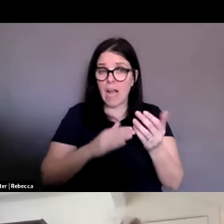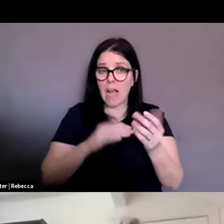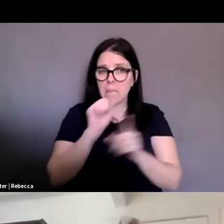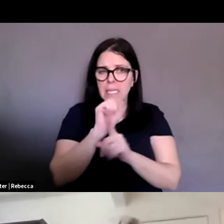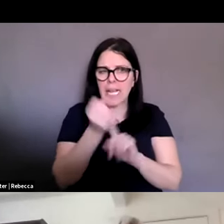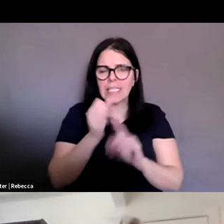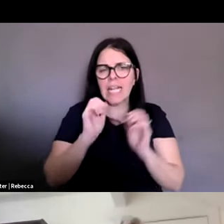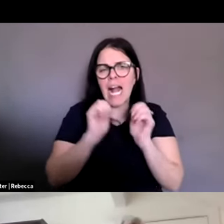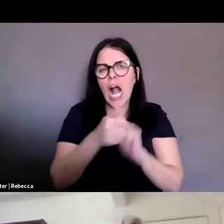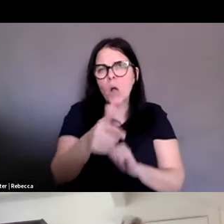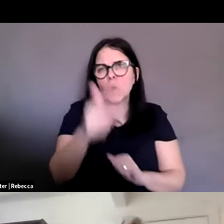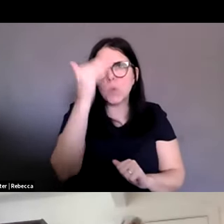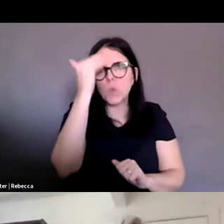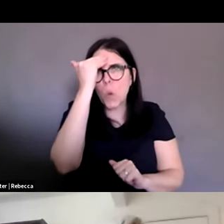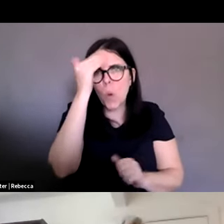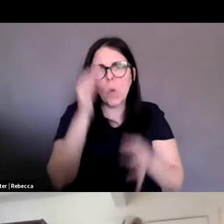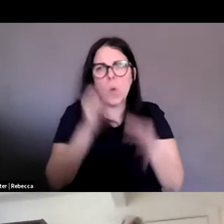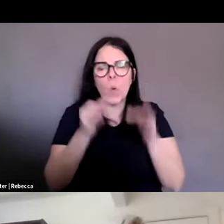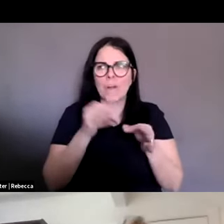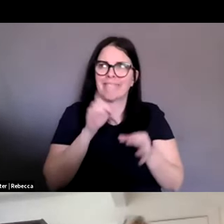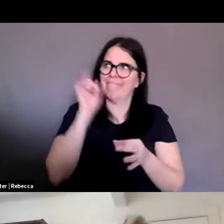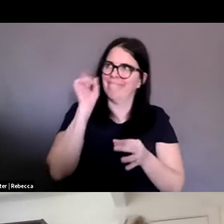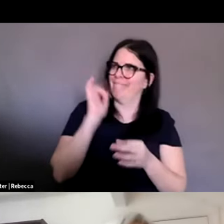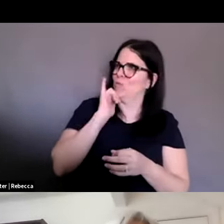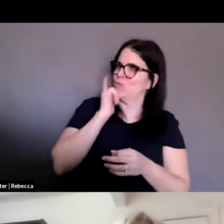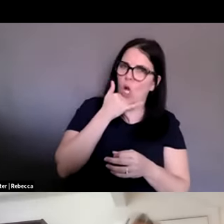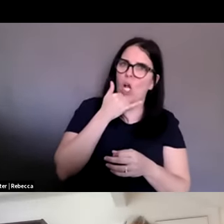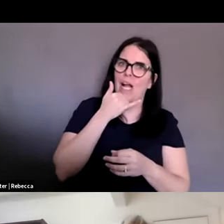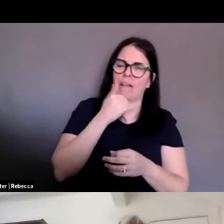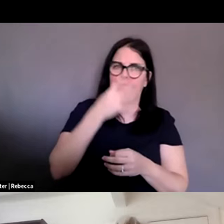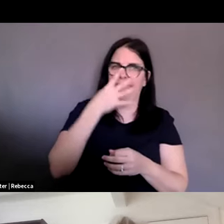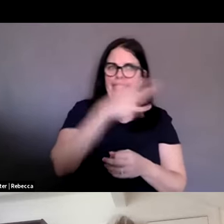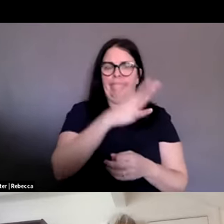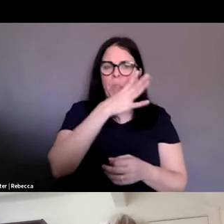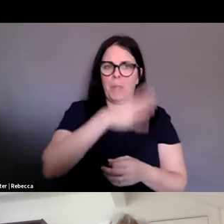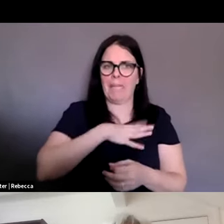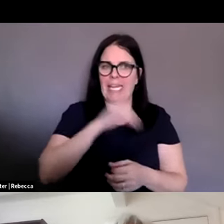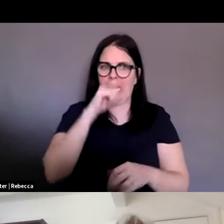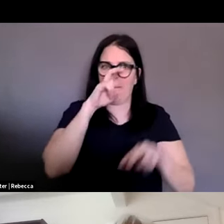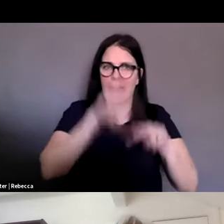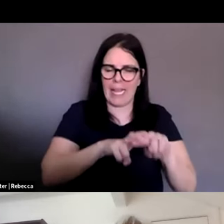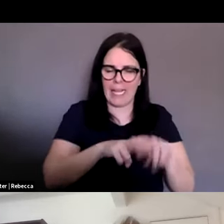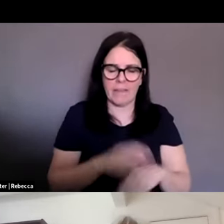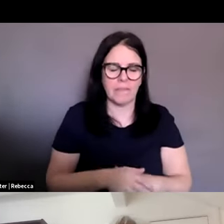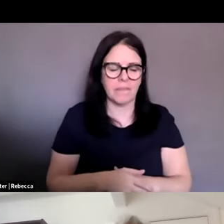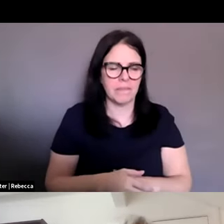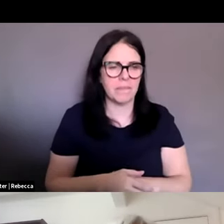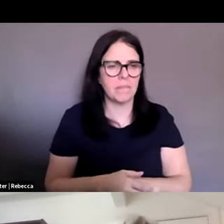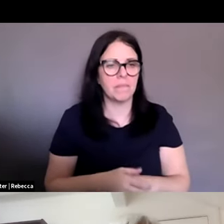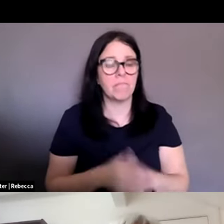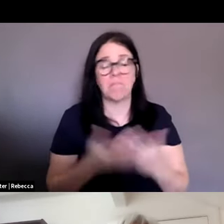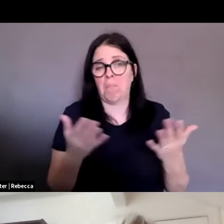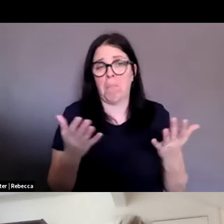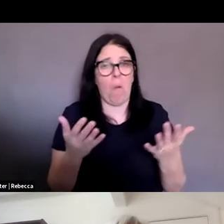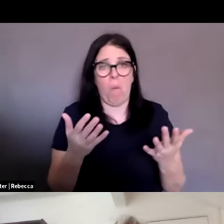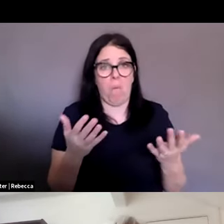disbelieving women alleging abuse? Well, we don't. Certainly the study does not prove one way or